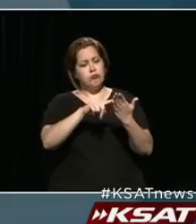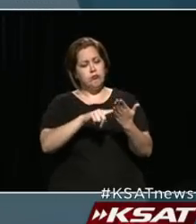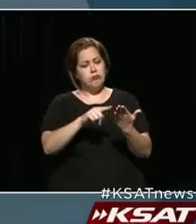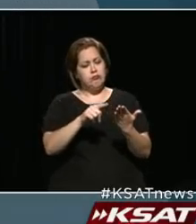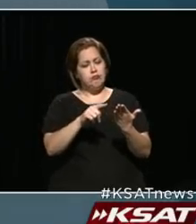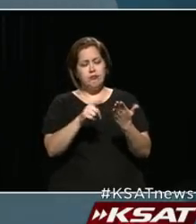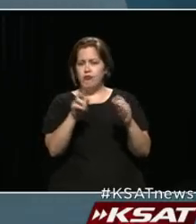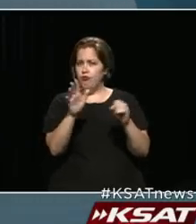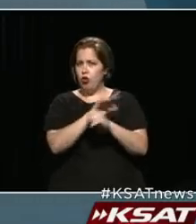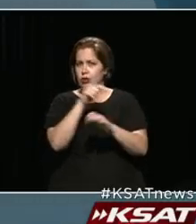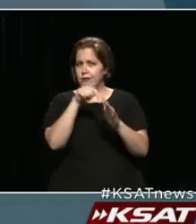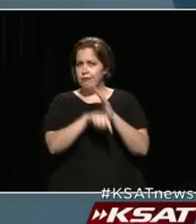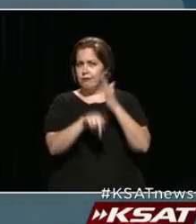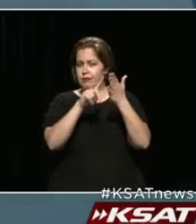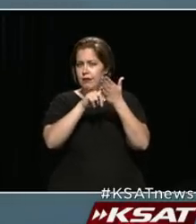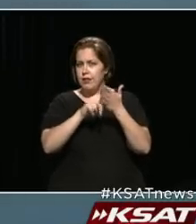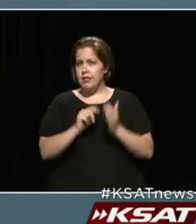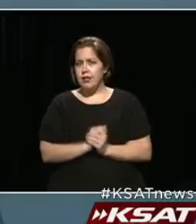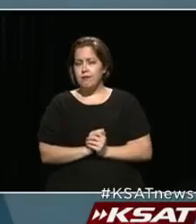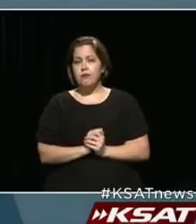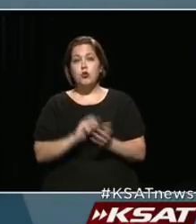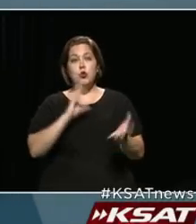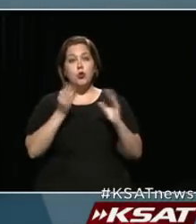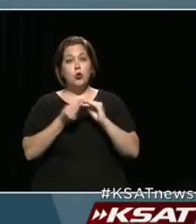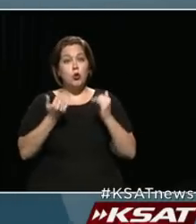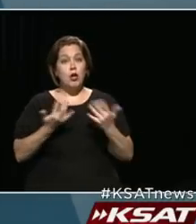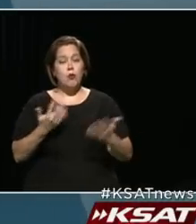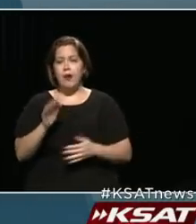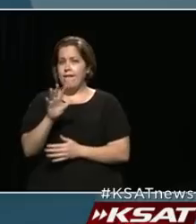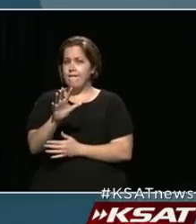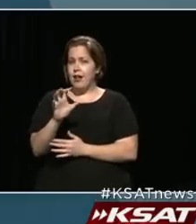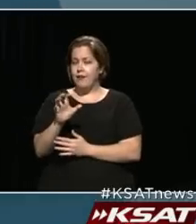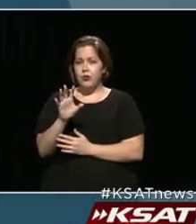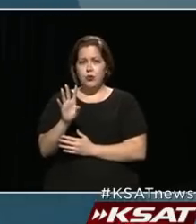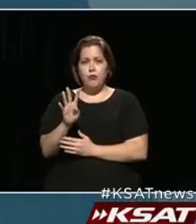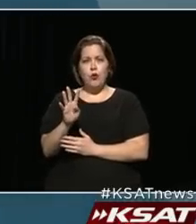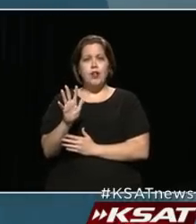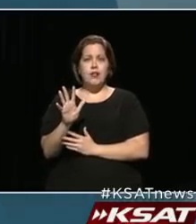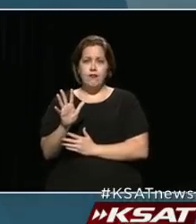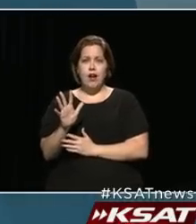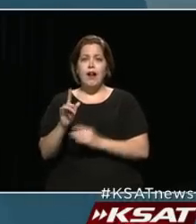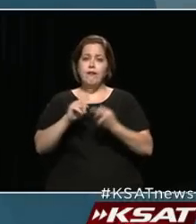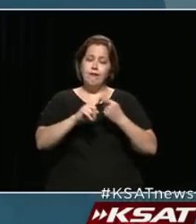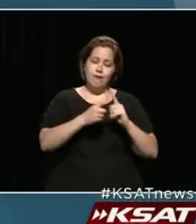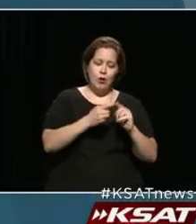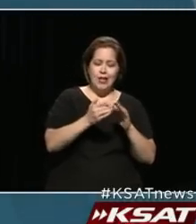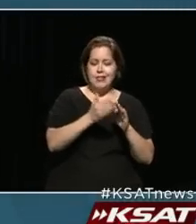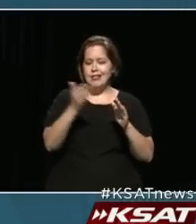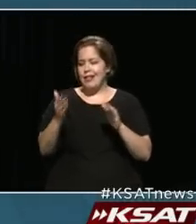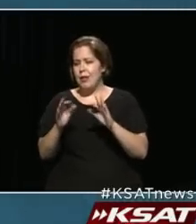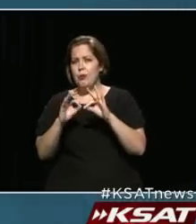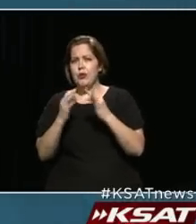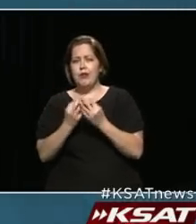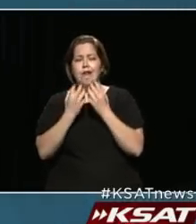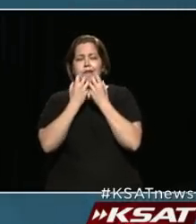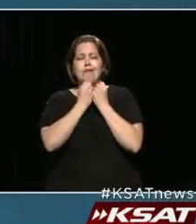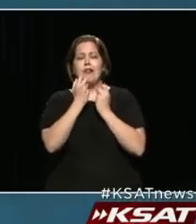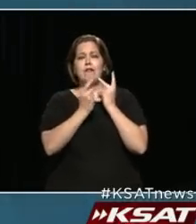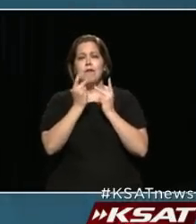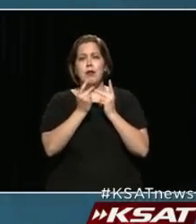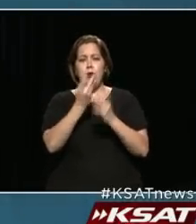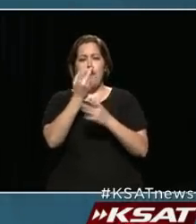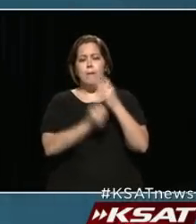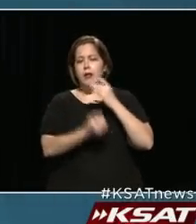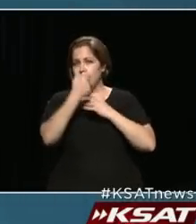and fully investigated. That brings our total to 545 friends, neighbors, loved ones who have been lost